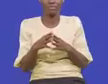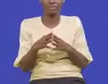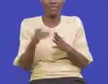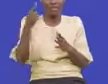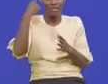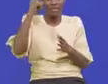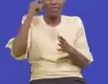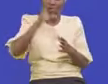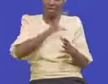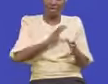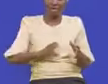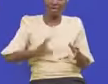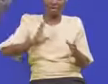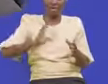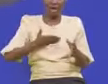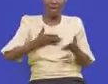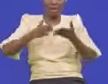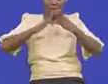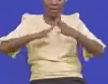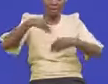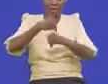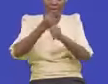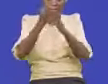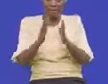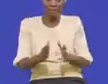Vɔ Kristo, míaƒe avoulela,